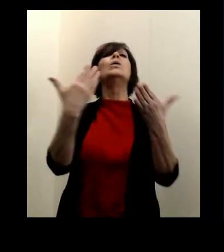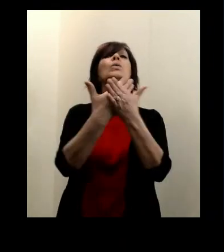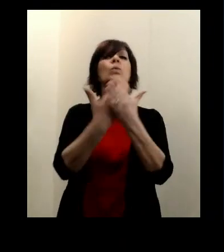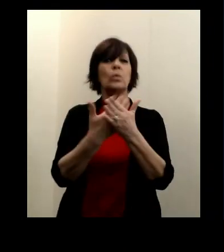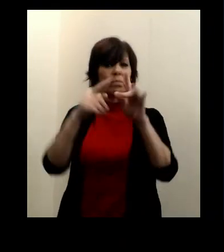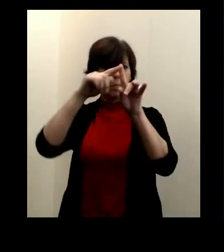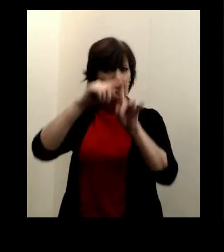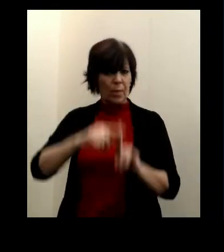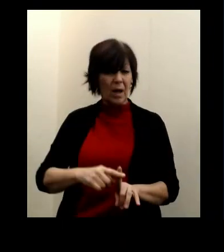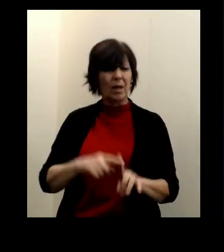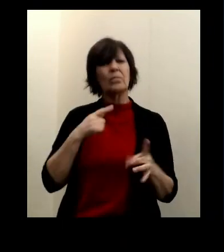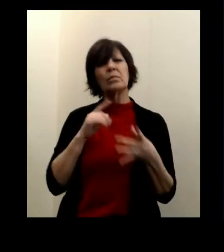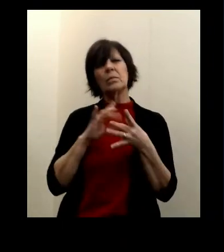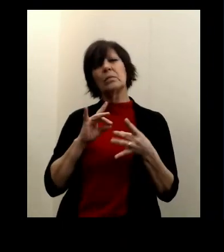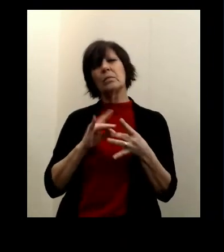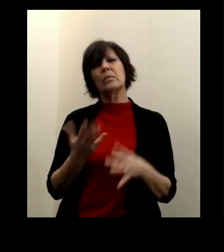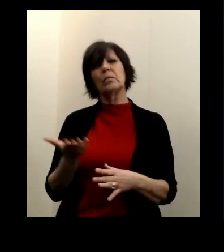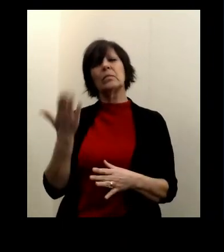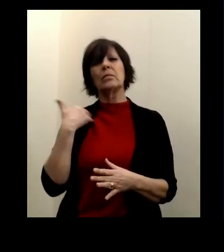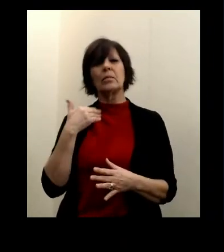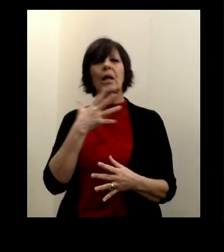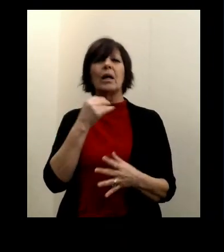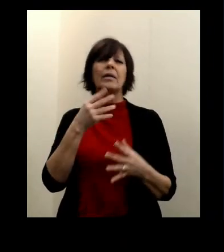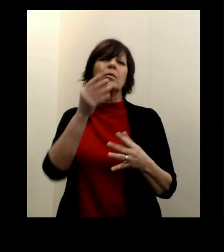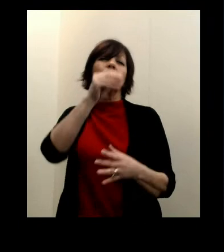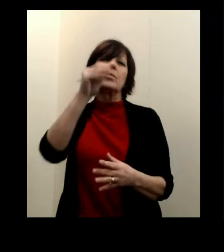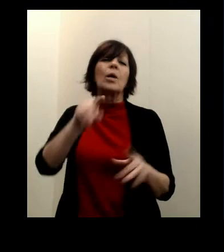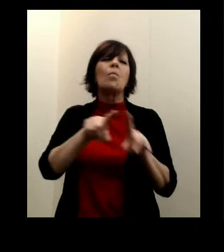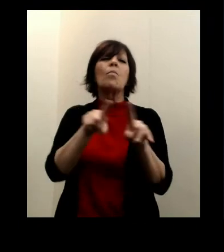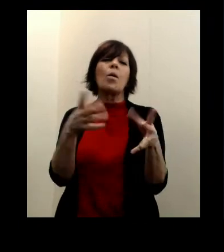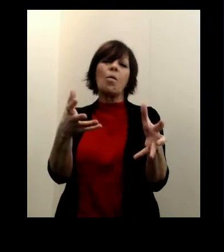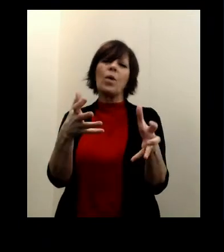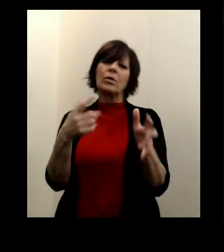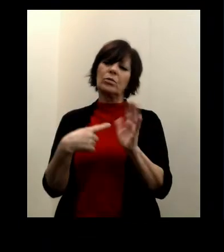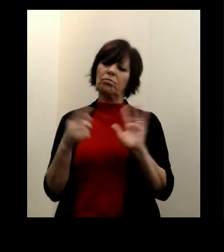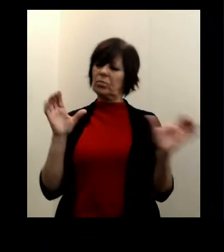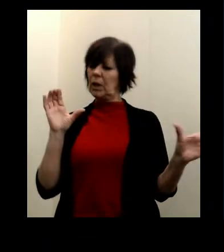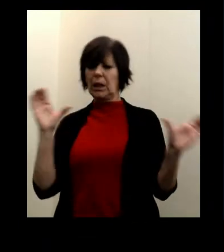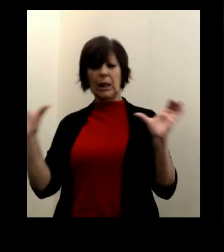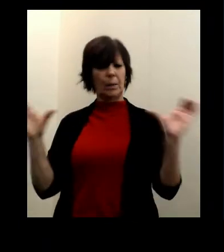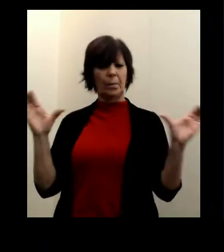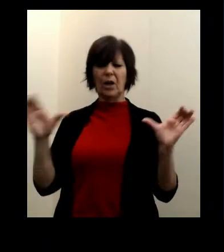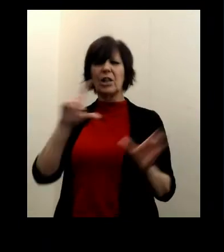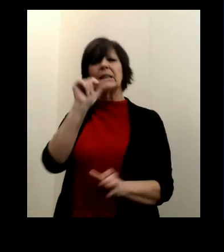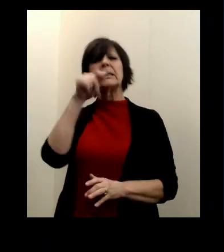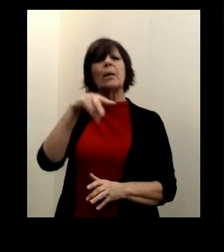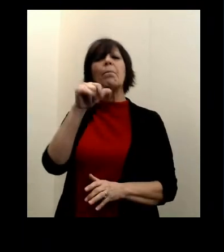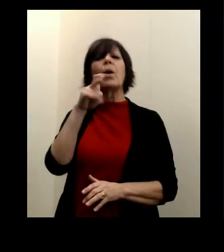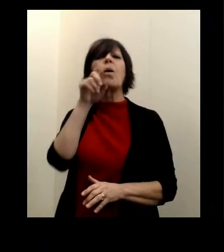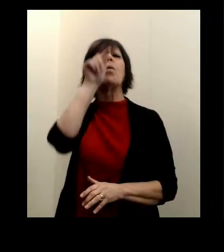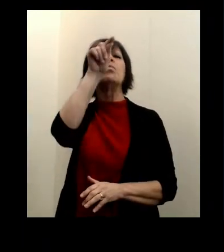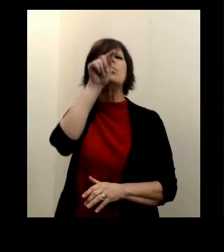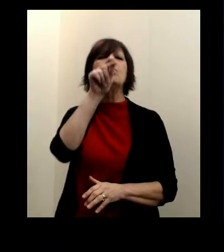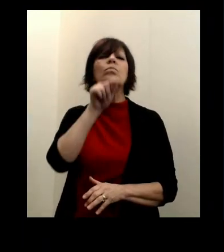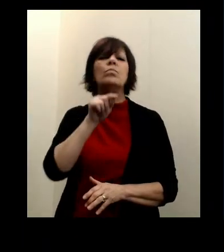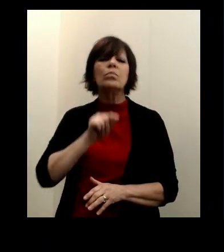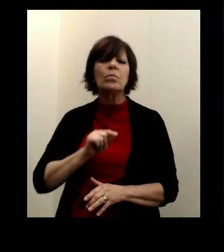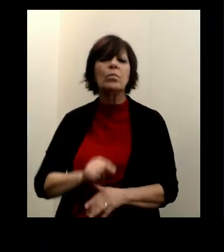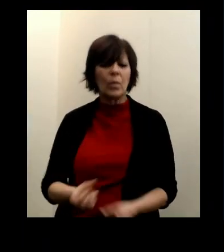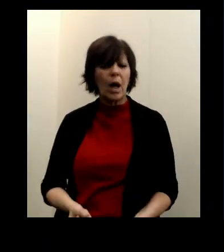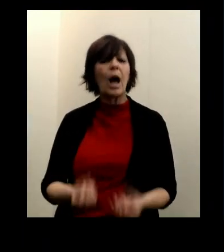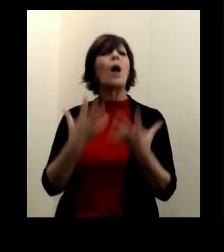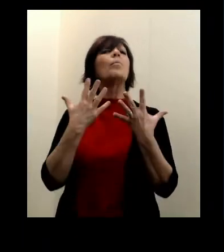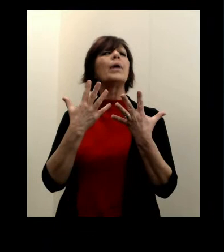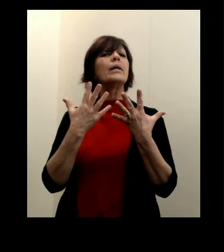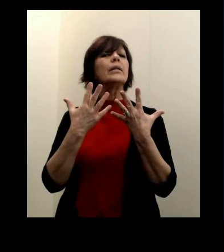bit about this last time with also the positivity rates, but then we wanted to do a comparison of zip codes based on the